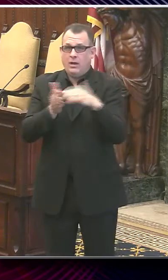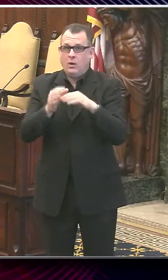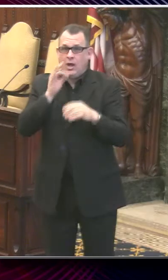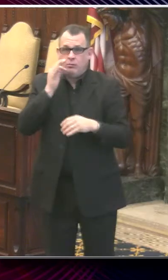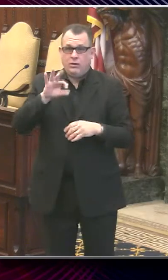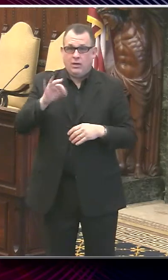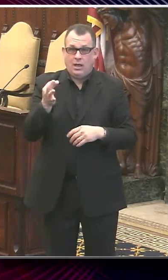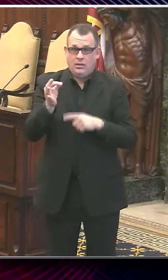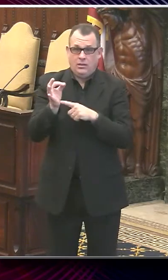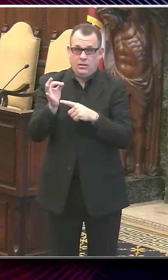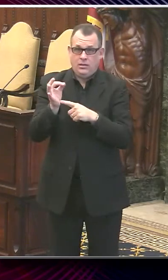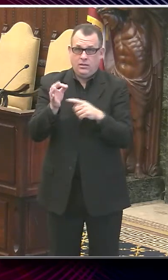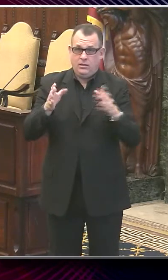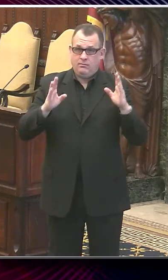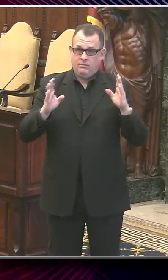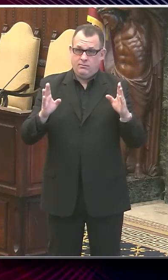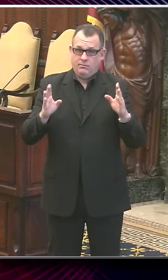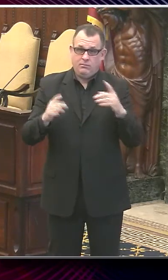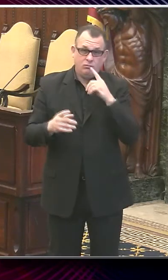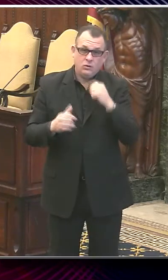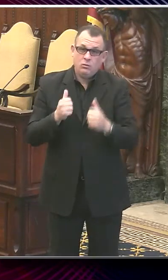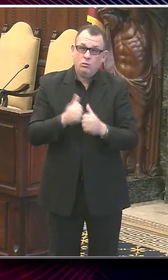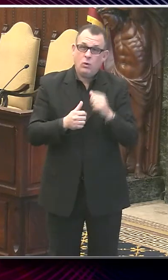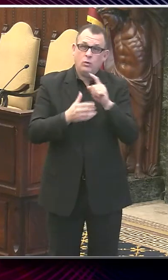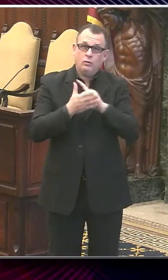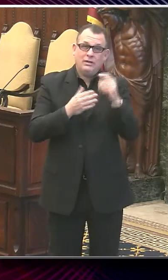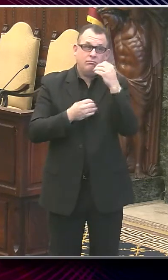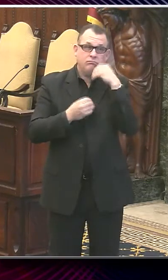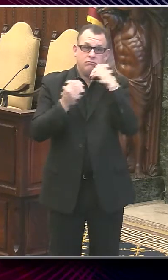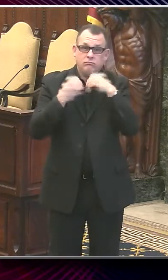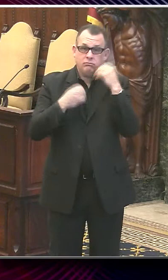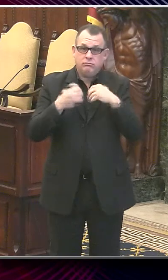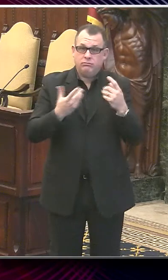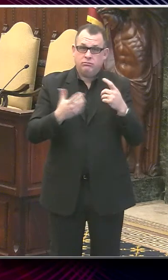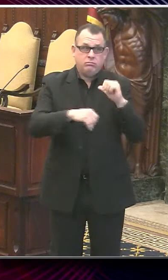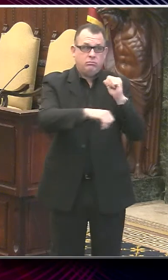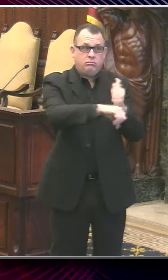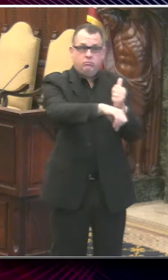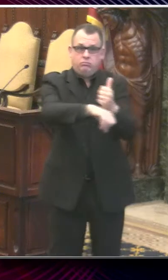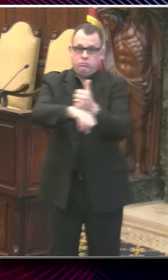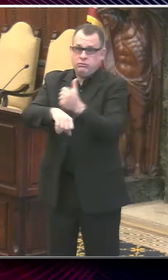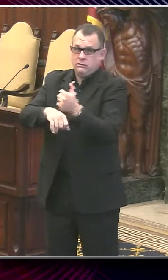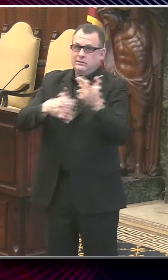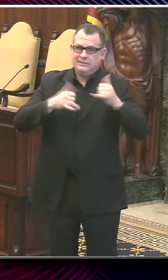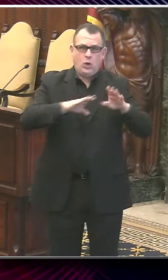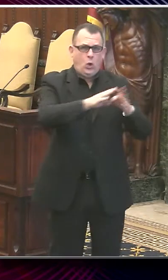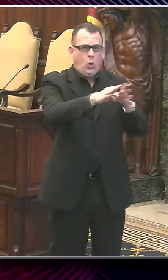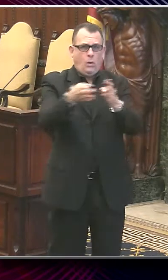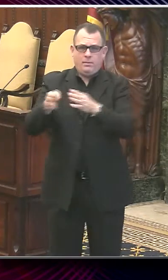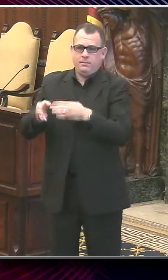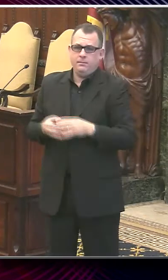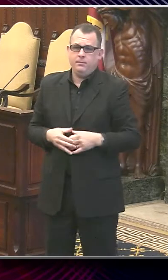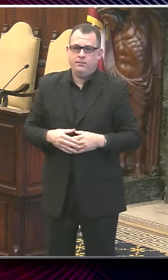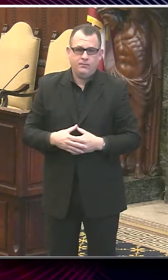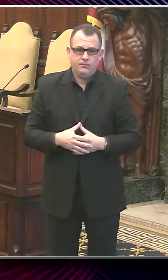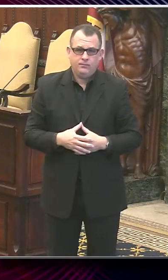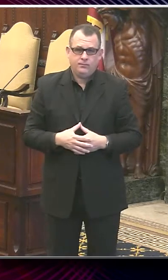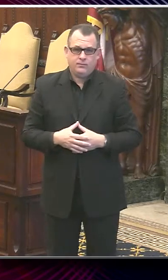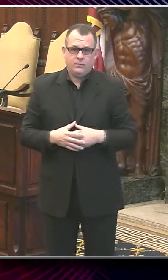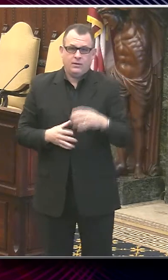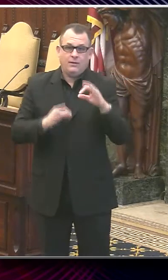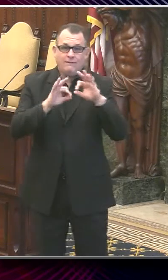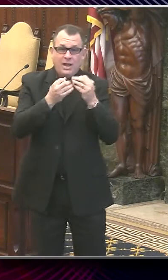9th. However, most of the weekly food box sites will remain open this week. To ensure that families still have access to